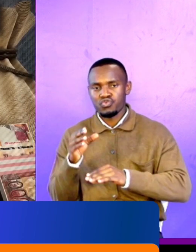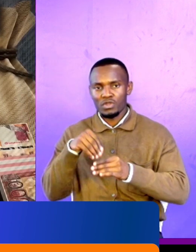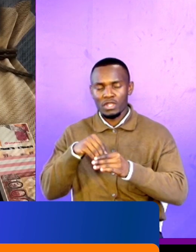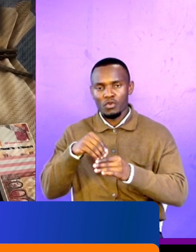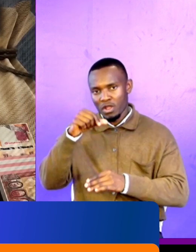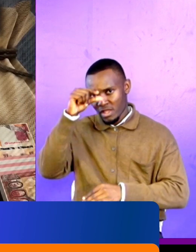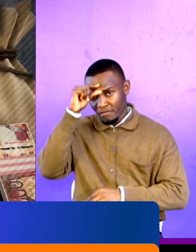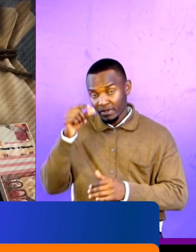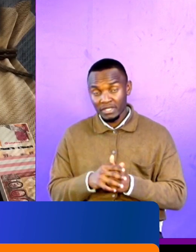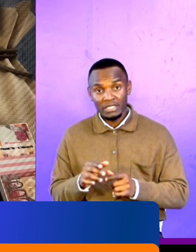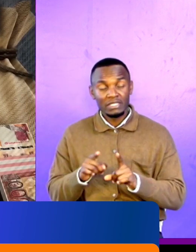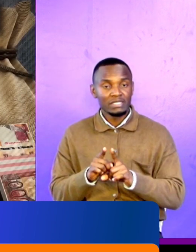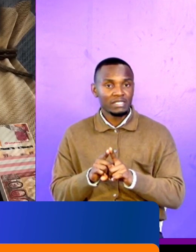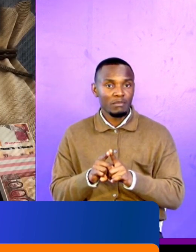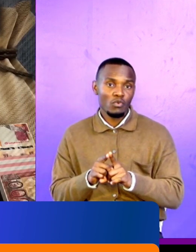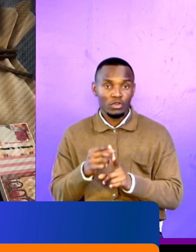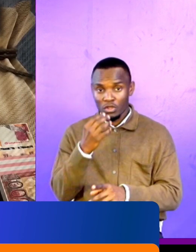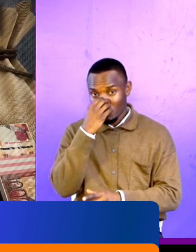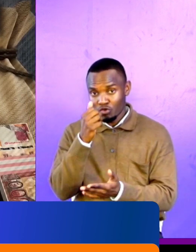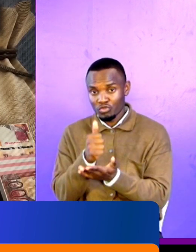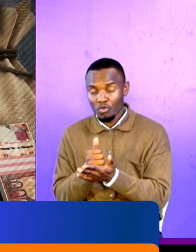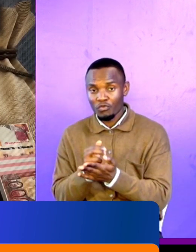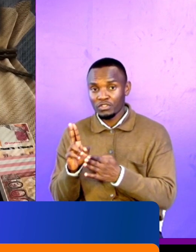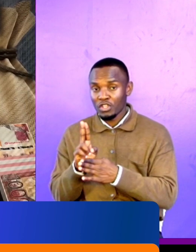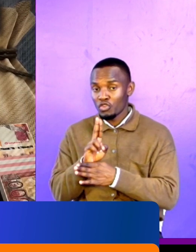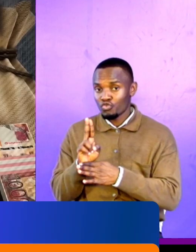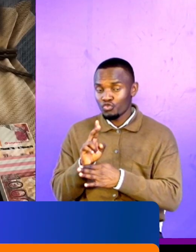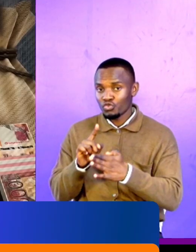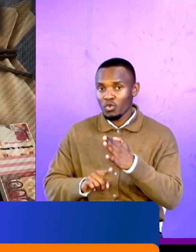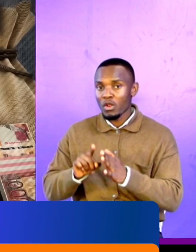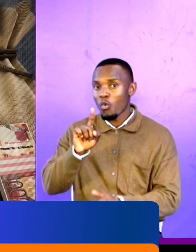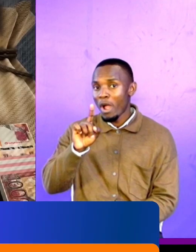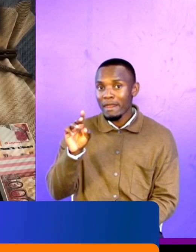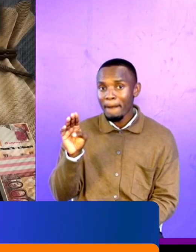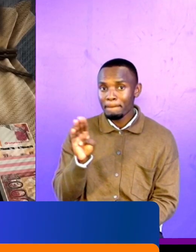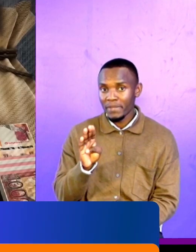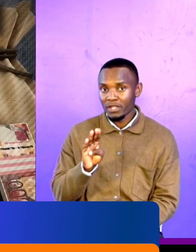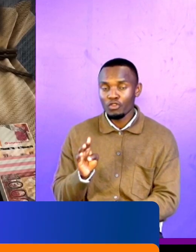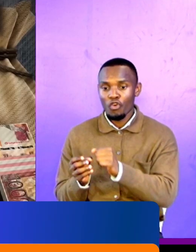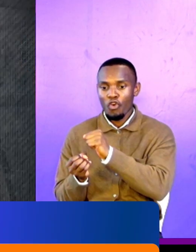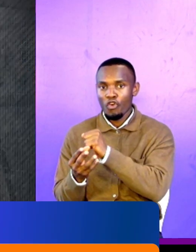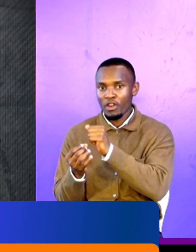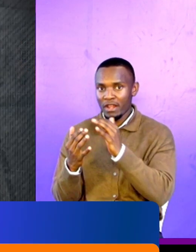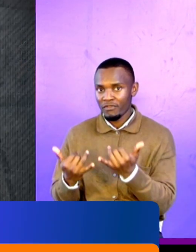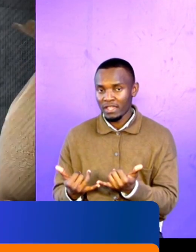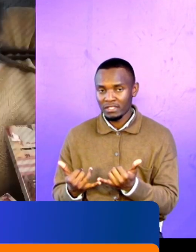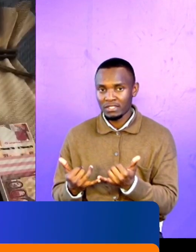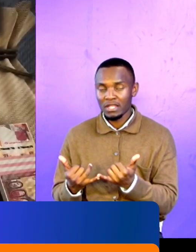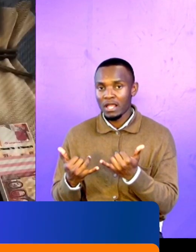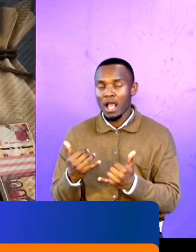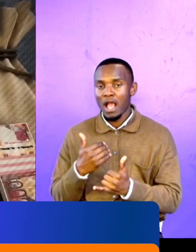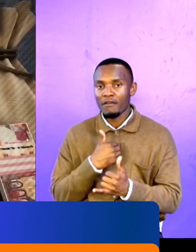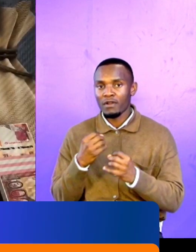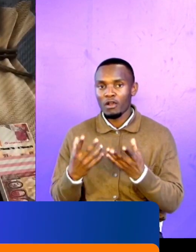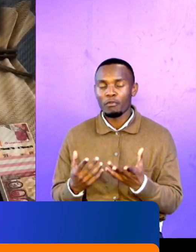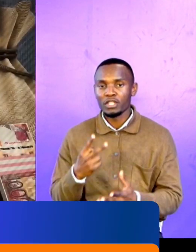a whopping 1 billion on advisors who have since reached 20 in the Kenya Kwanza administration.